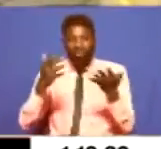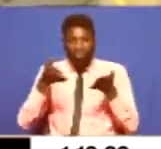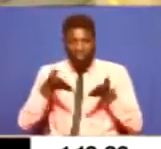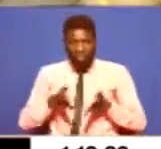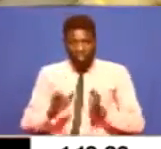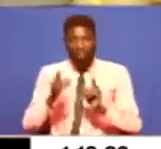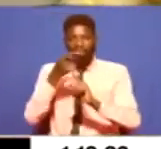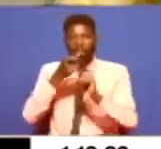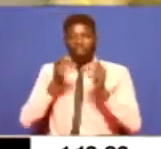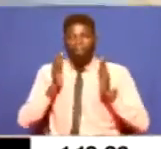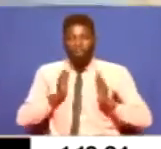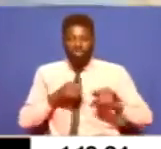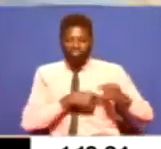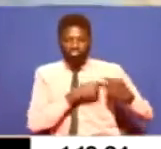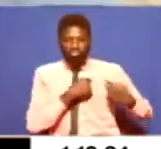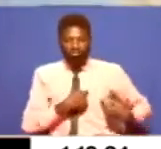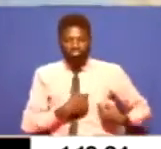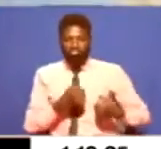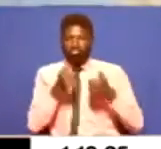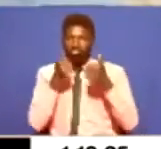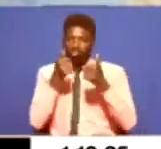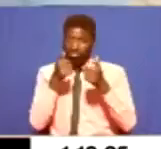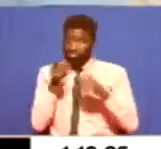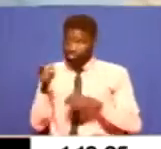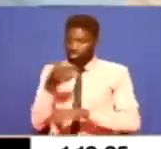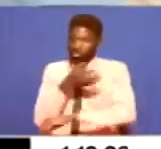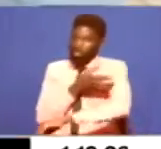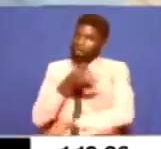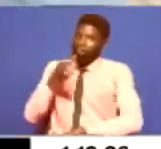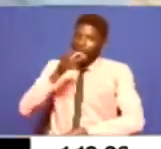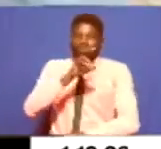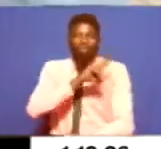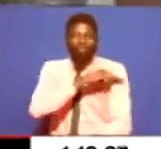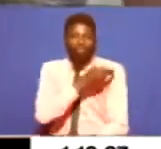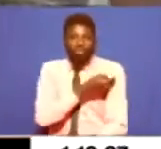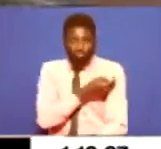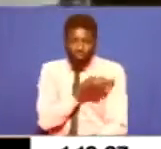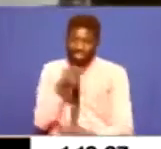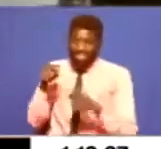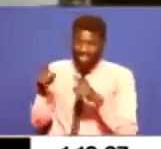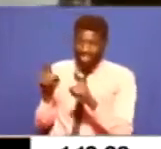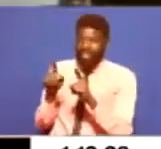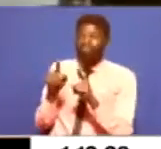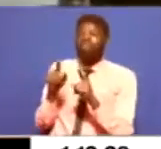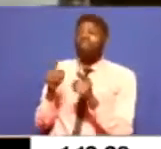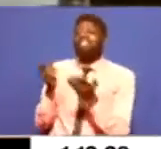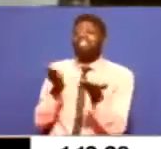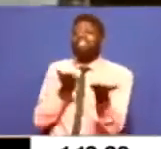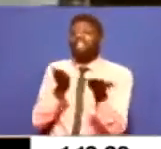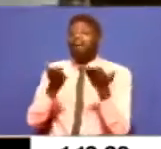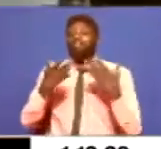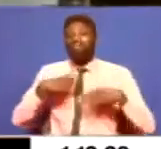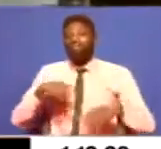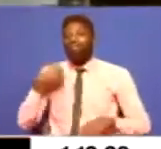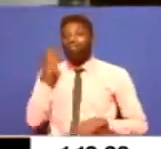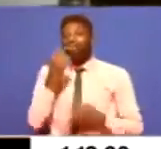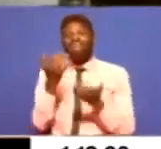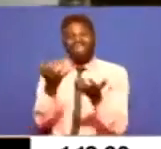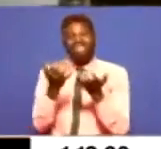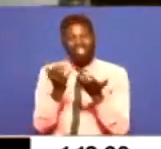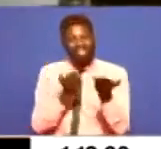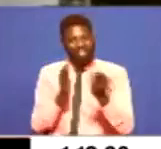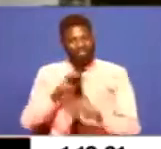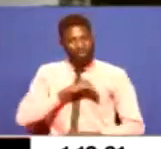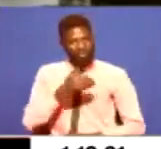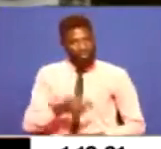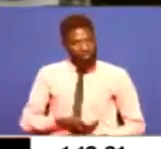The donation will empower the hospital handle the increased demand for maternal health services. Kilifi County health stakeholders say